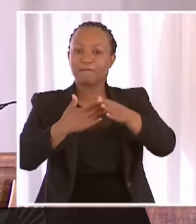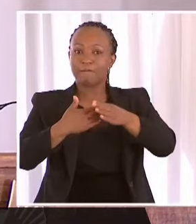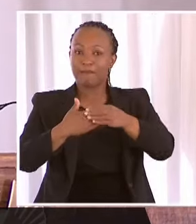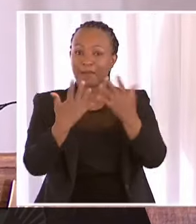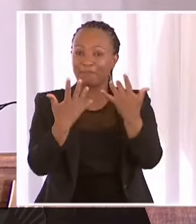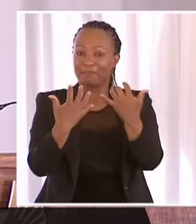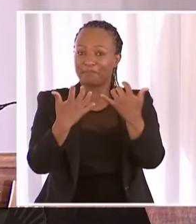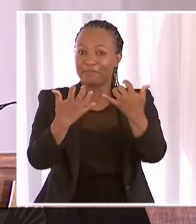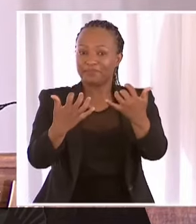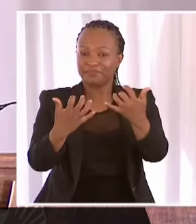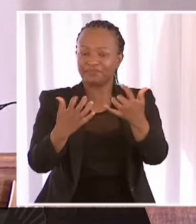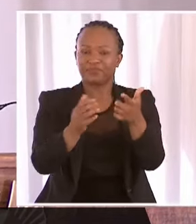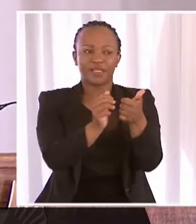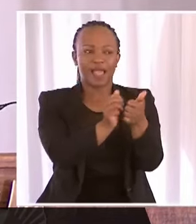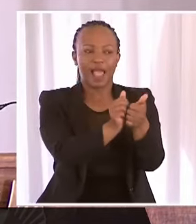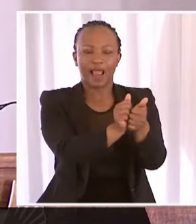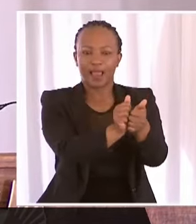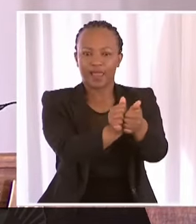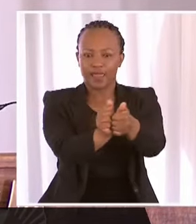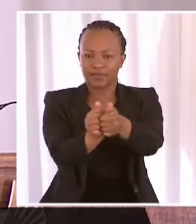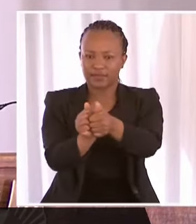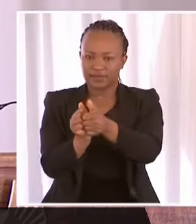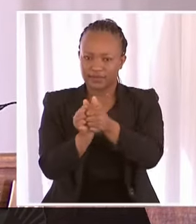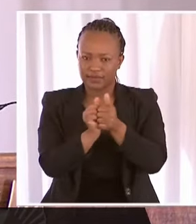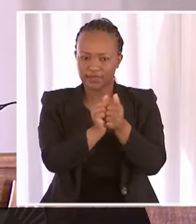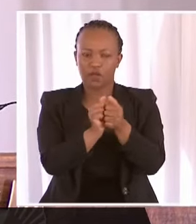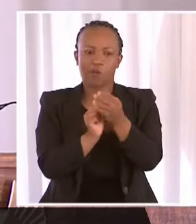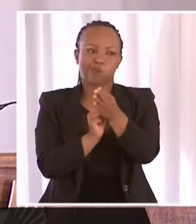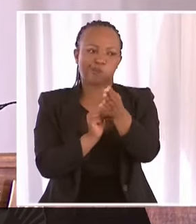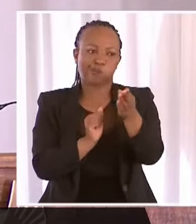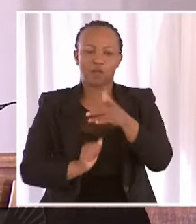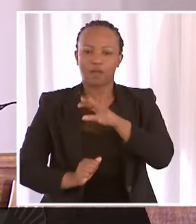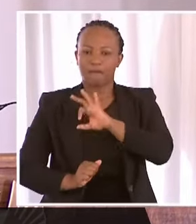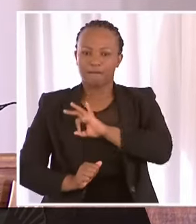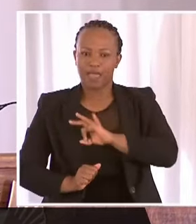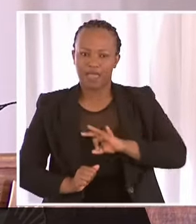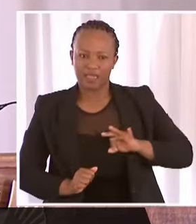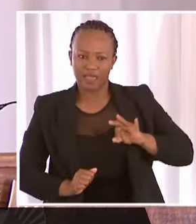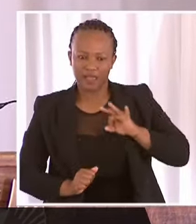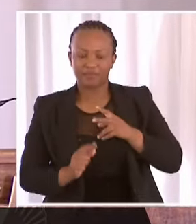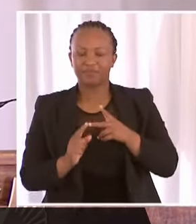Alliance, leaders of political parties, mayors, councillors,